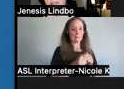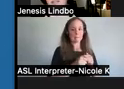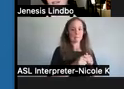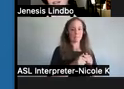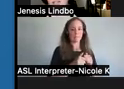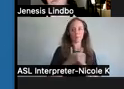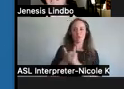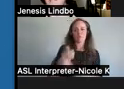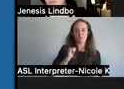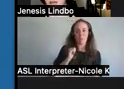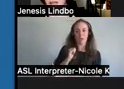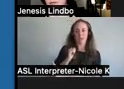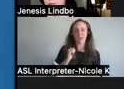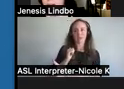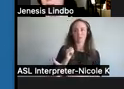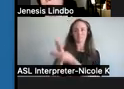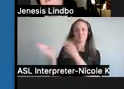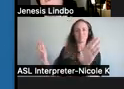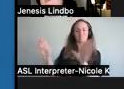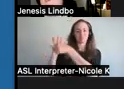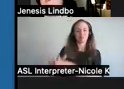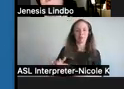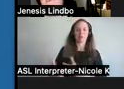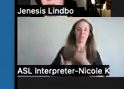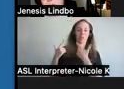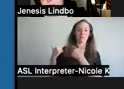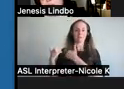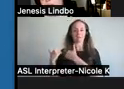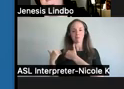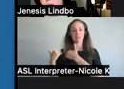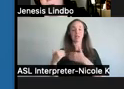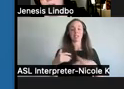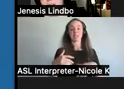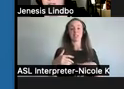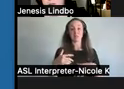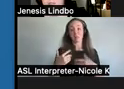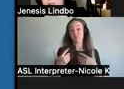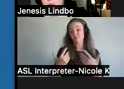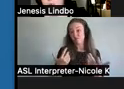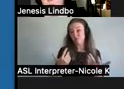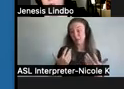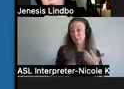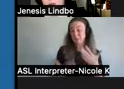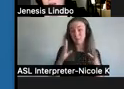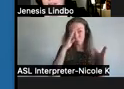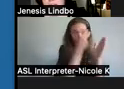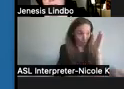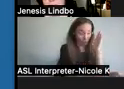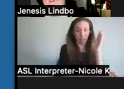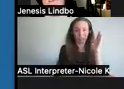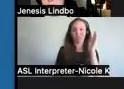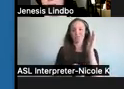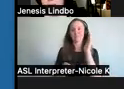evade stress from life, risk of losing job or relationships due to